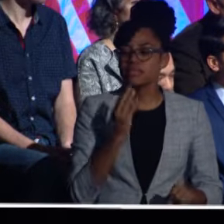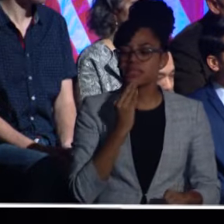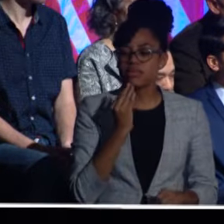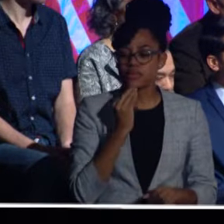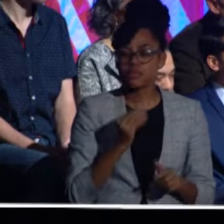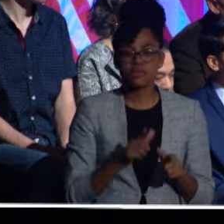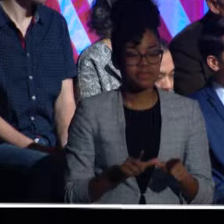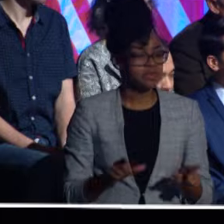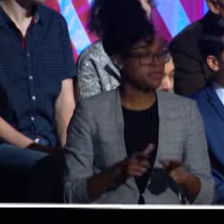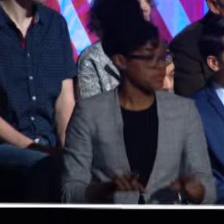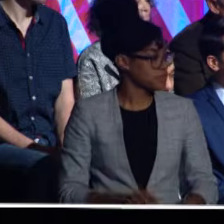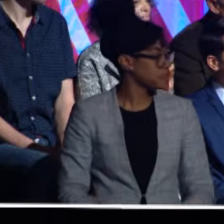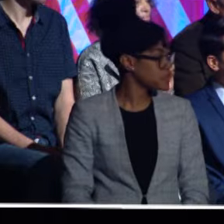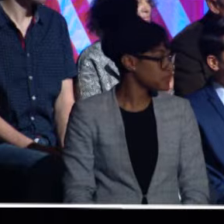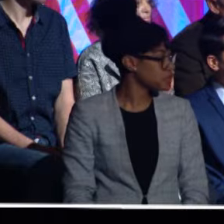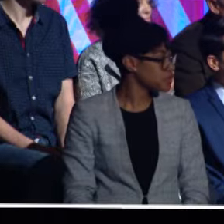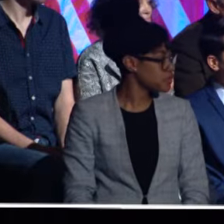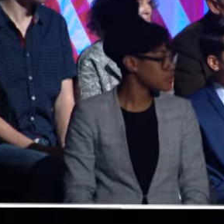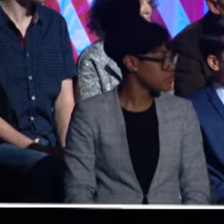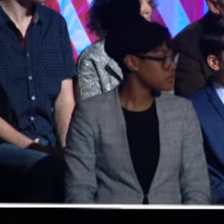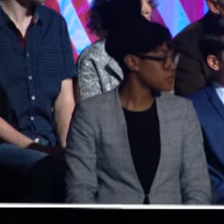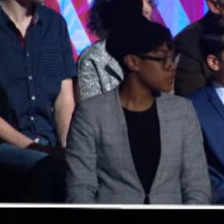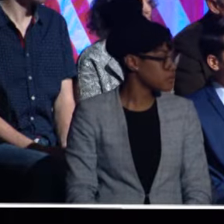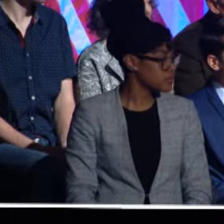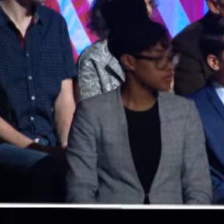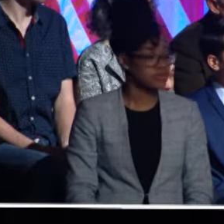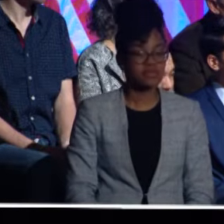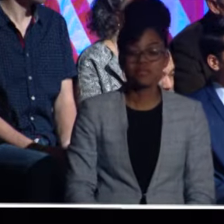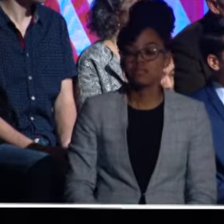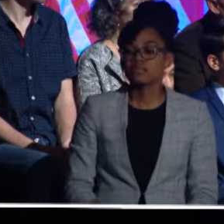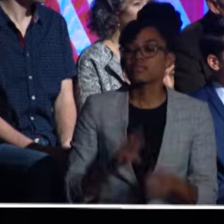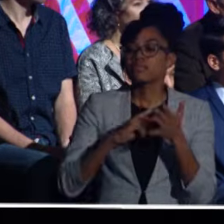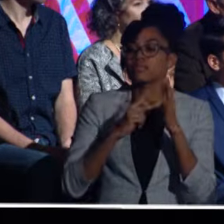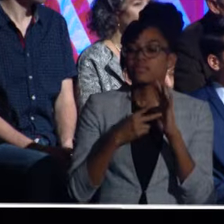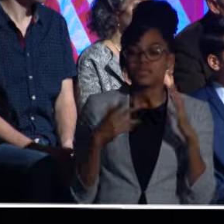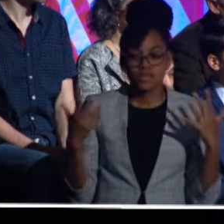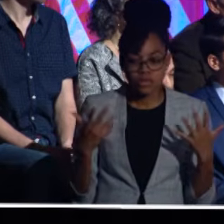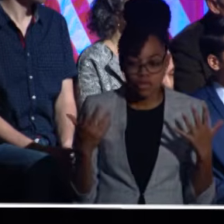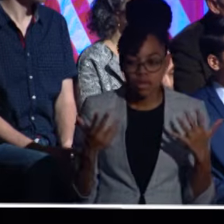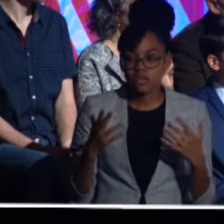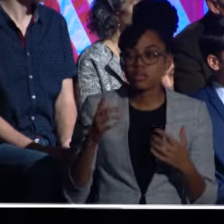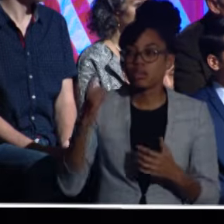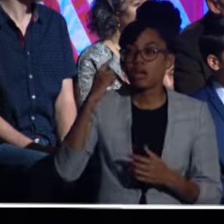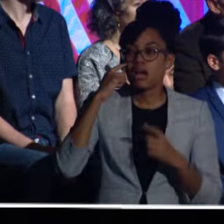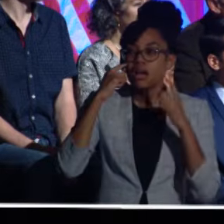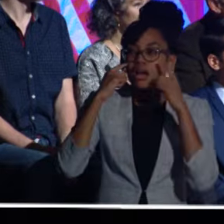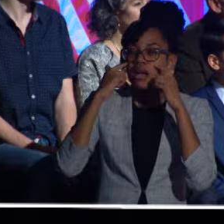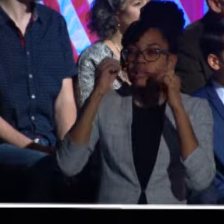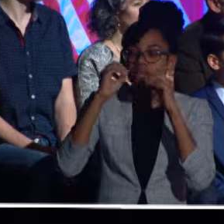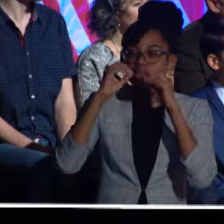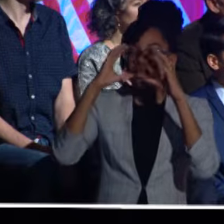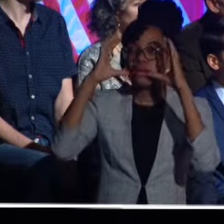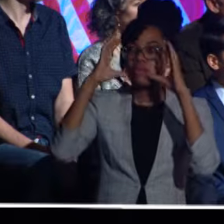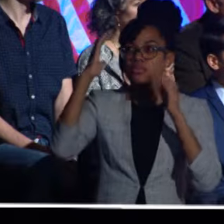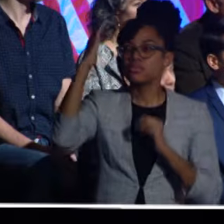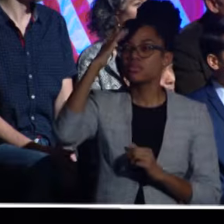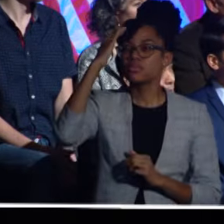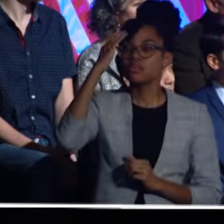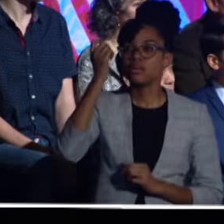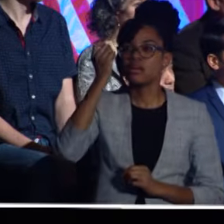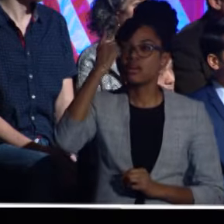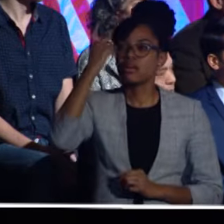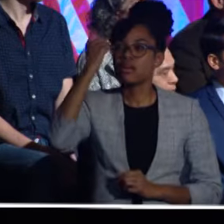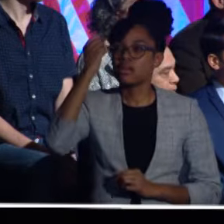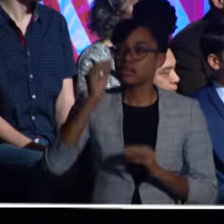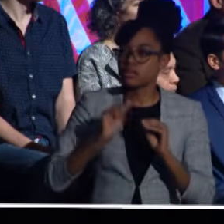et shemecha. Enlighten our eyes with wisdom and insight. Help our souls cling to deeds of good and